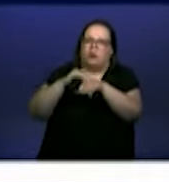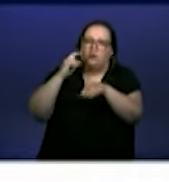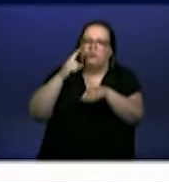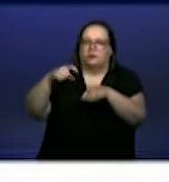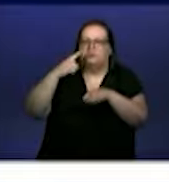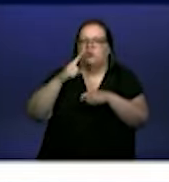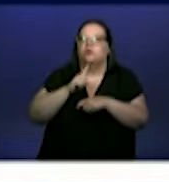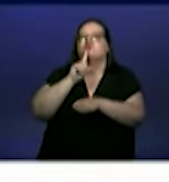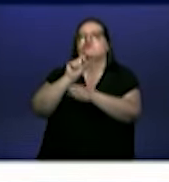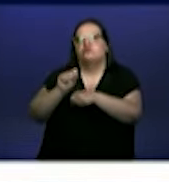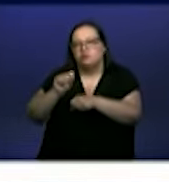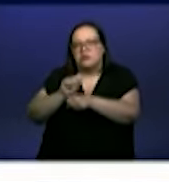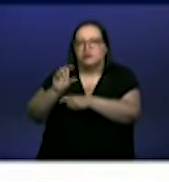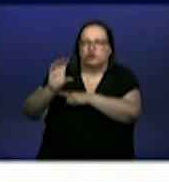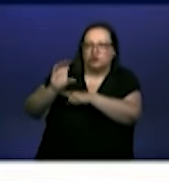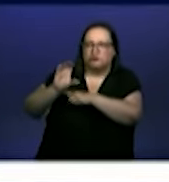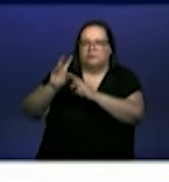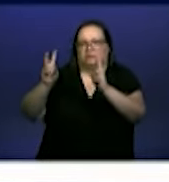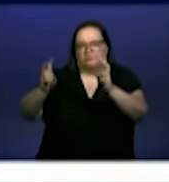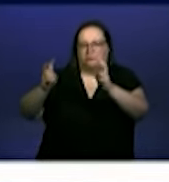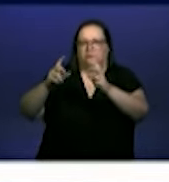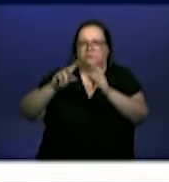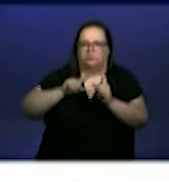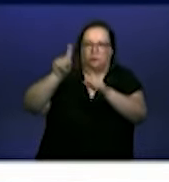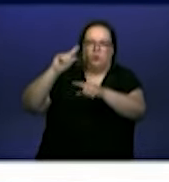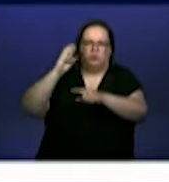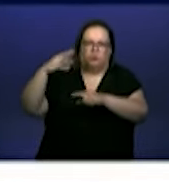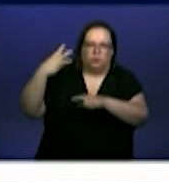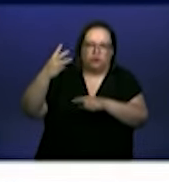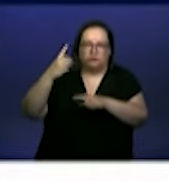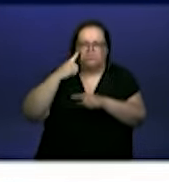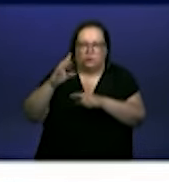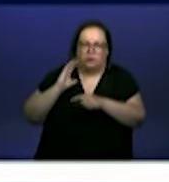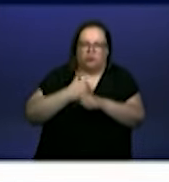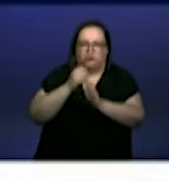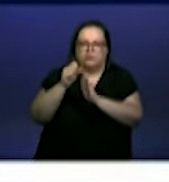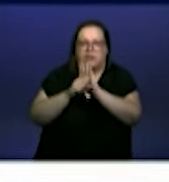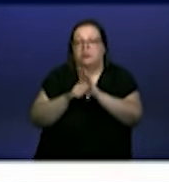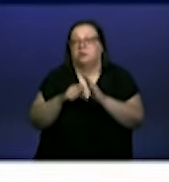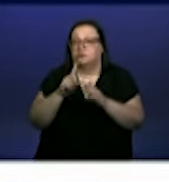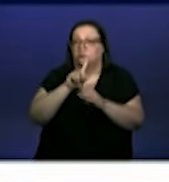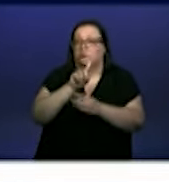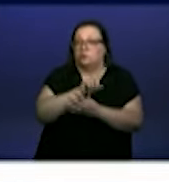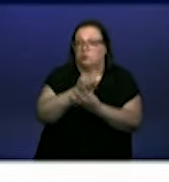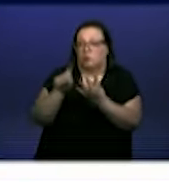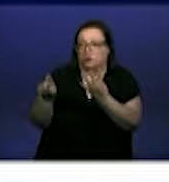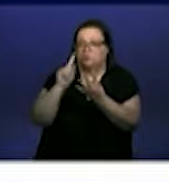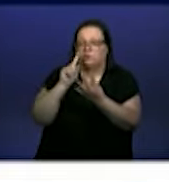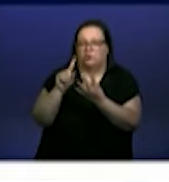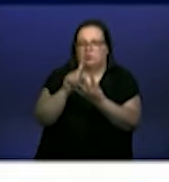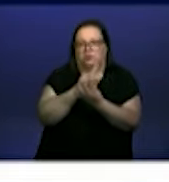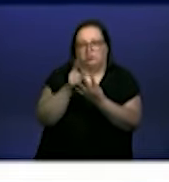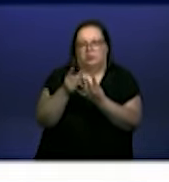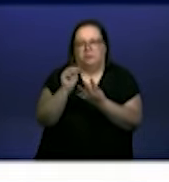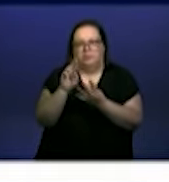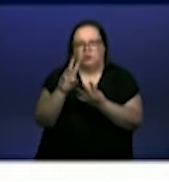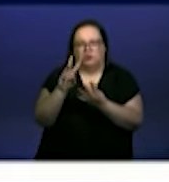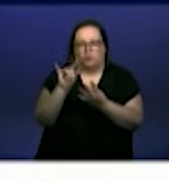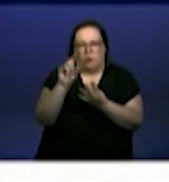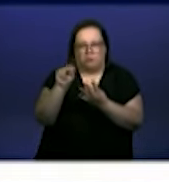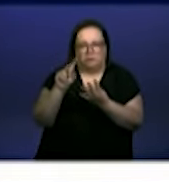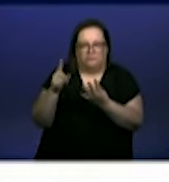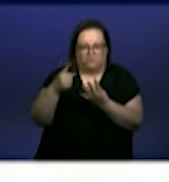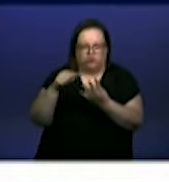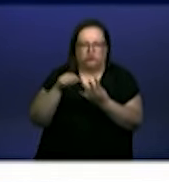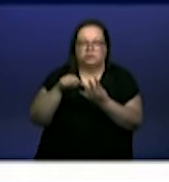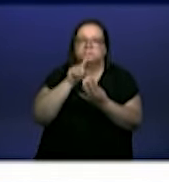conservative to go to Washington on behalf of our state. So the question to you, Mr. Walton, first is, what does conservative